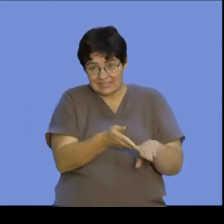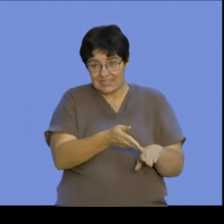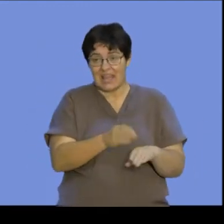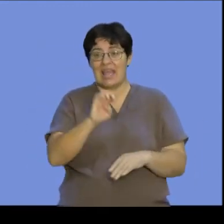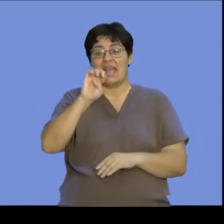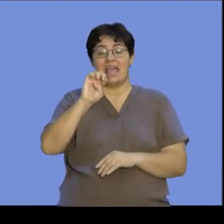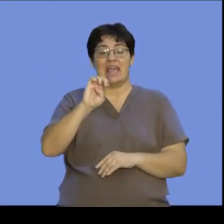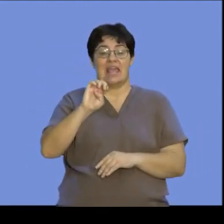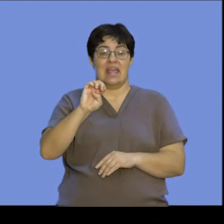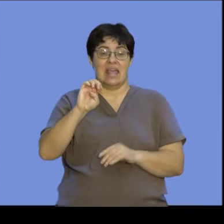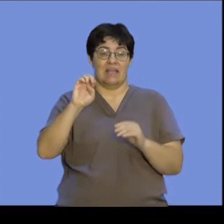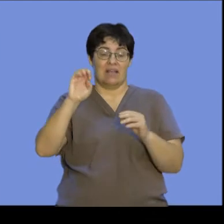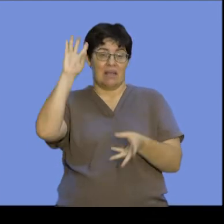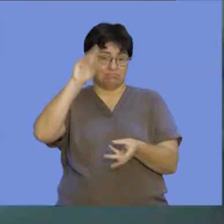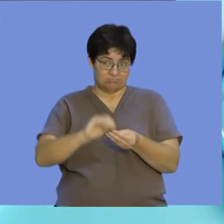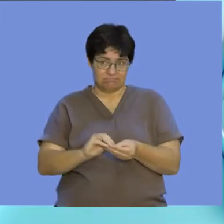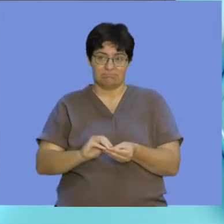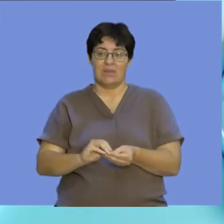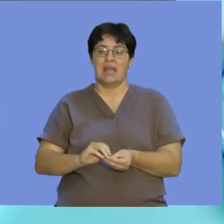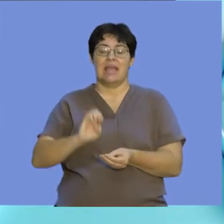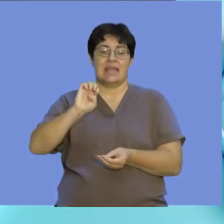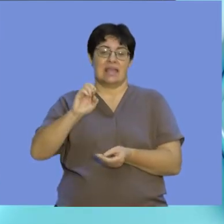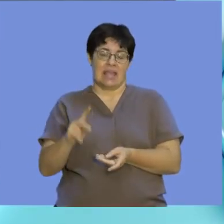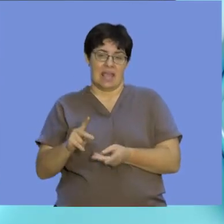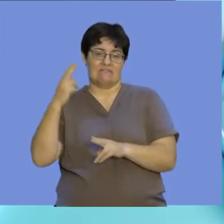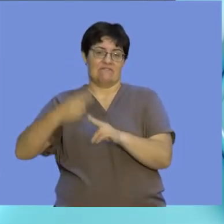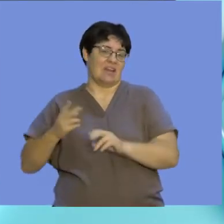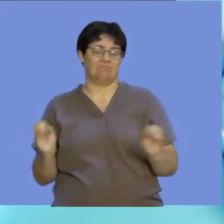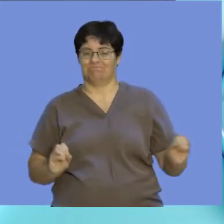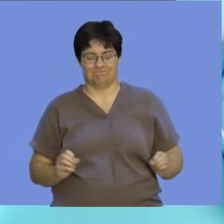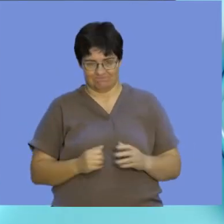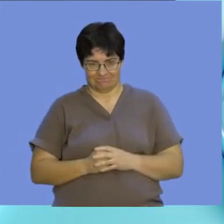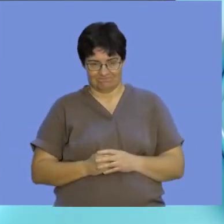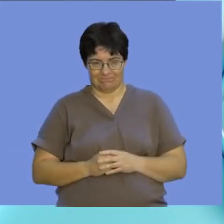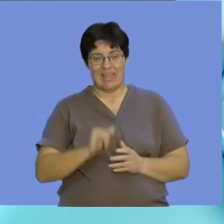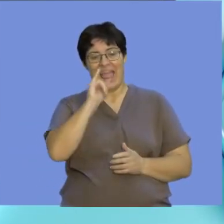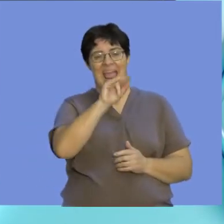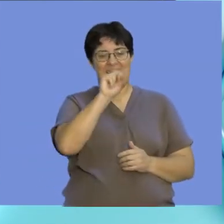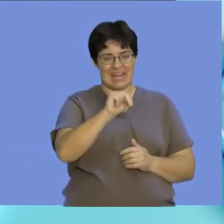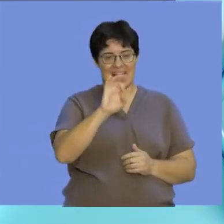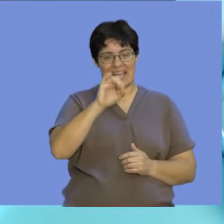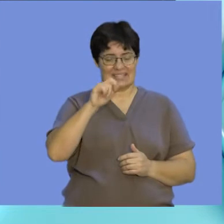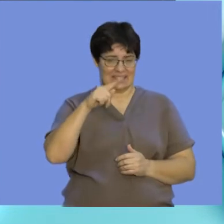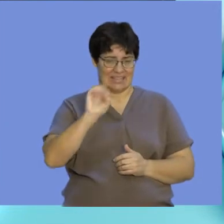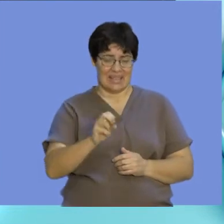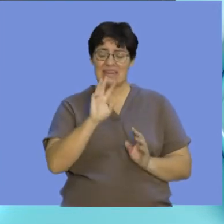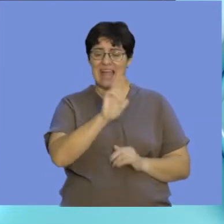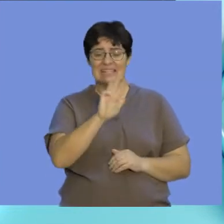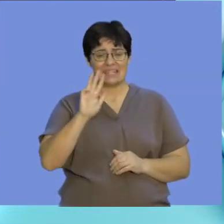energy after the collision. Inelastic. 99% of all collisions